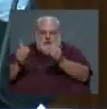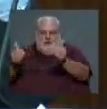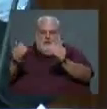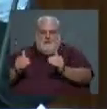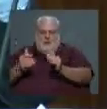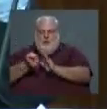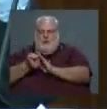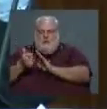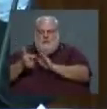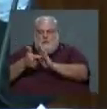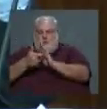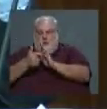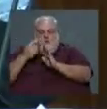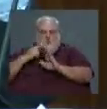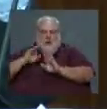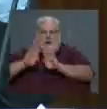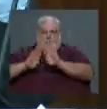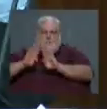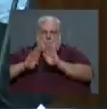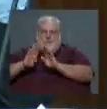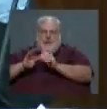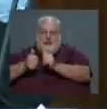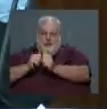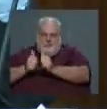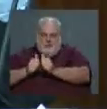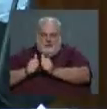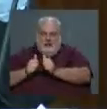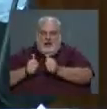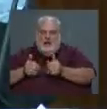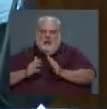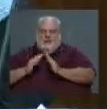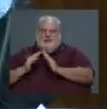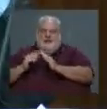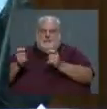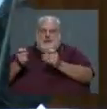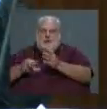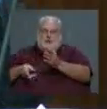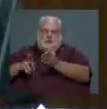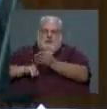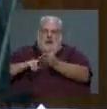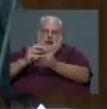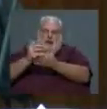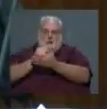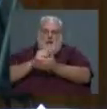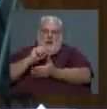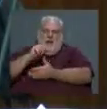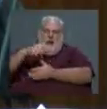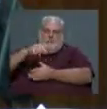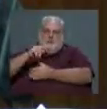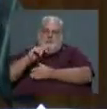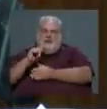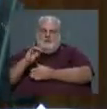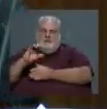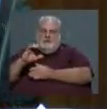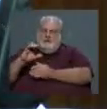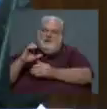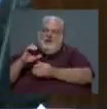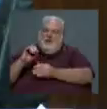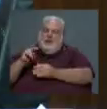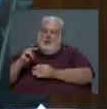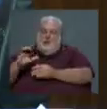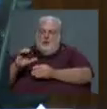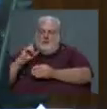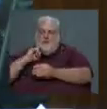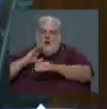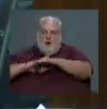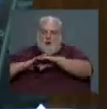with the requirement of competitive selection process and authorize the city manager to enter into a contract with Optiv Security Incorporated for renewal of the annual security